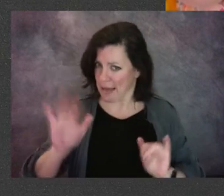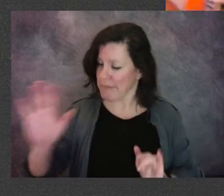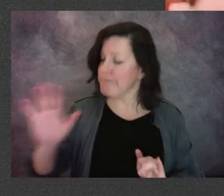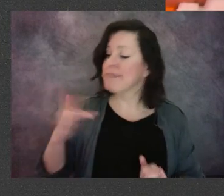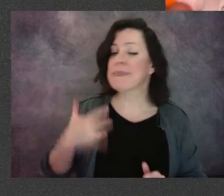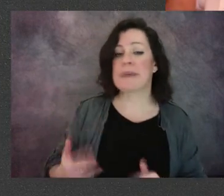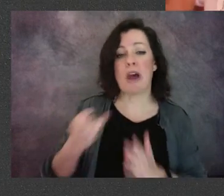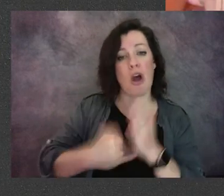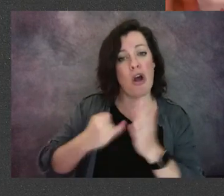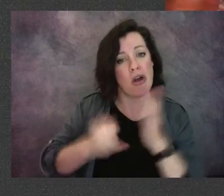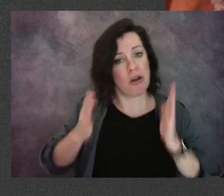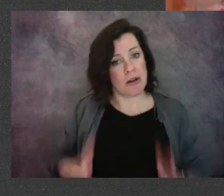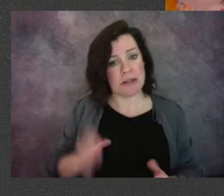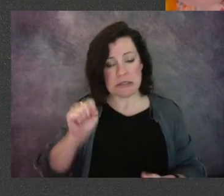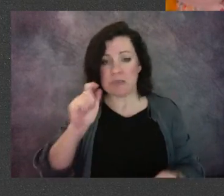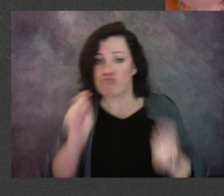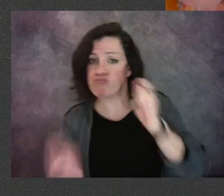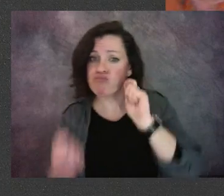Lots of artists do that.